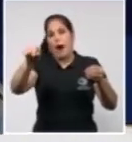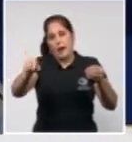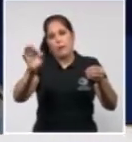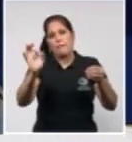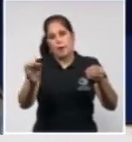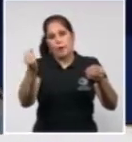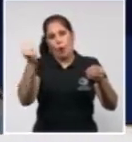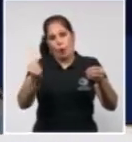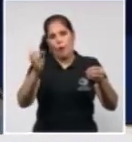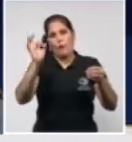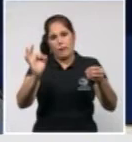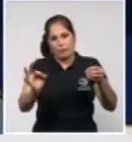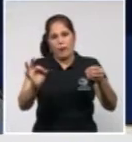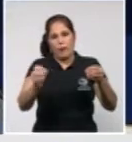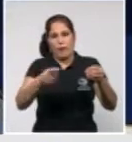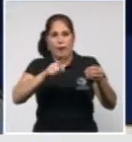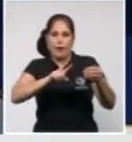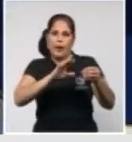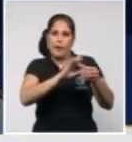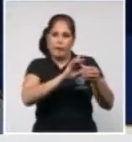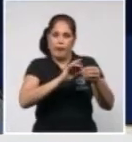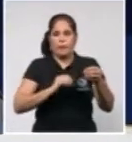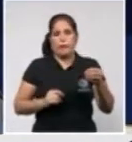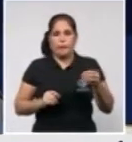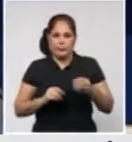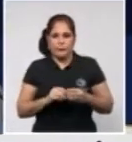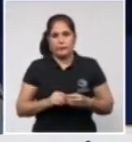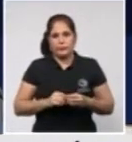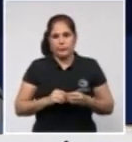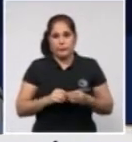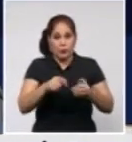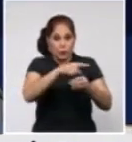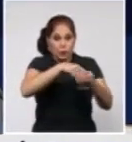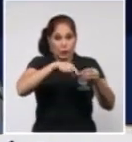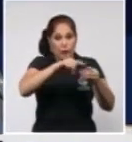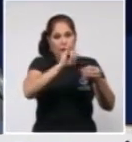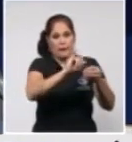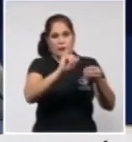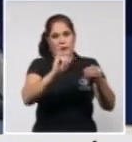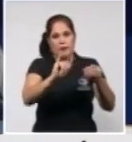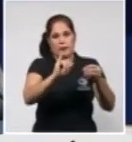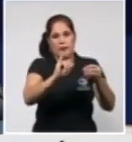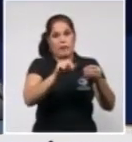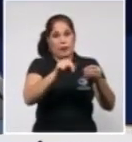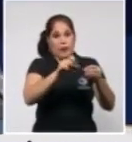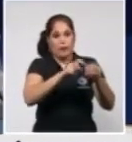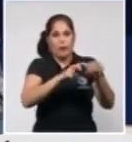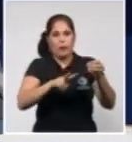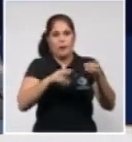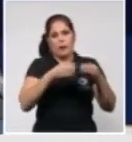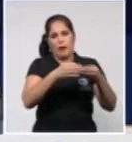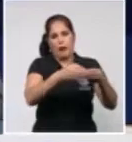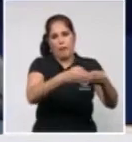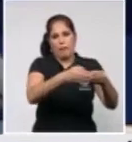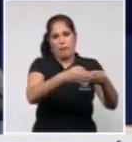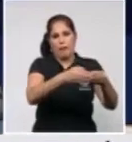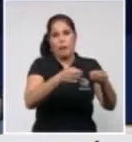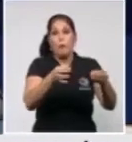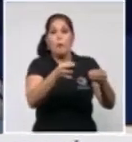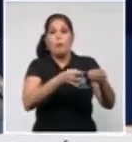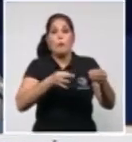case, it does not count toward either the province's or municipalities' overall confirmed case